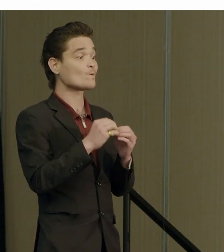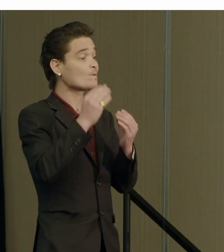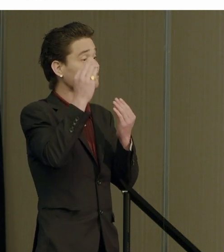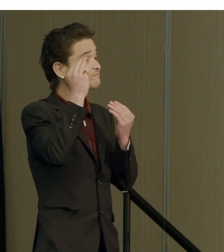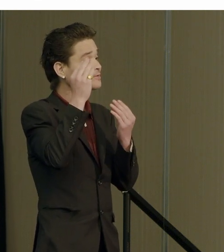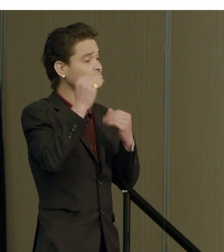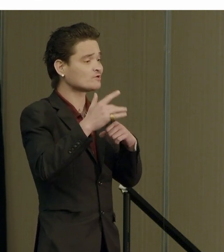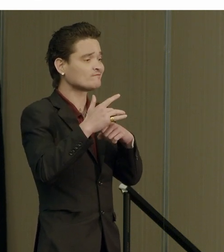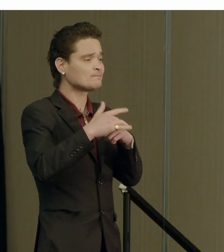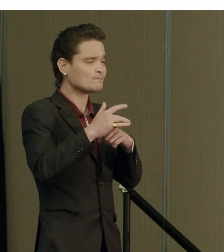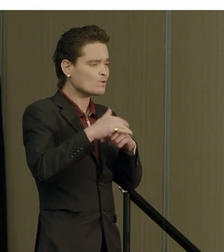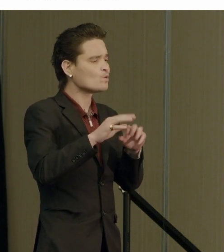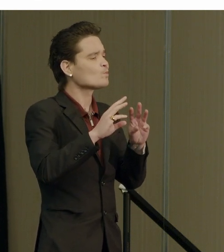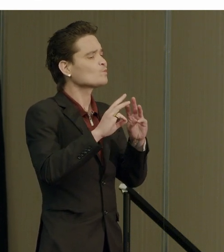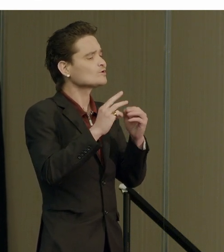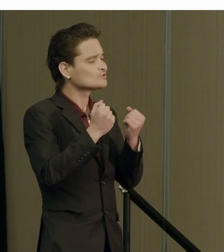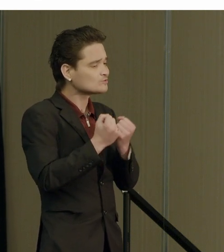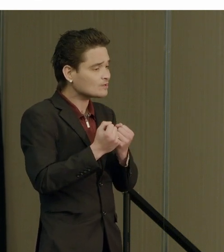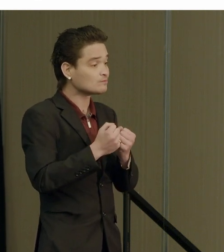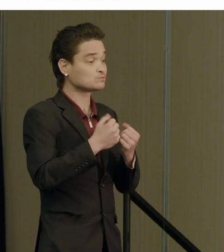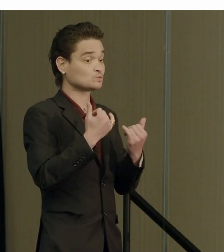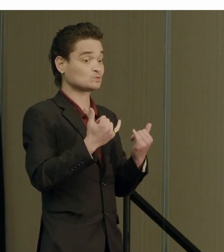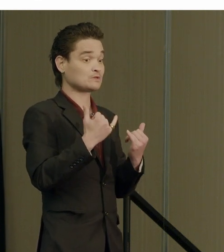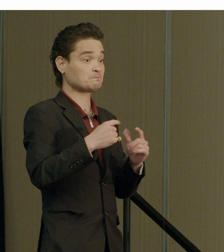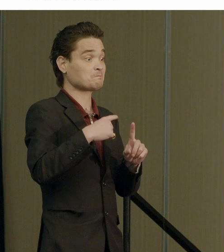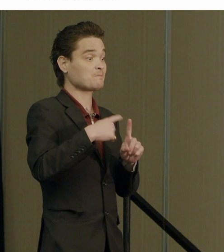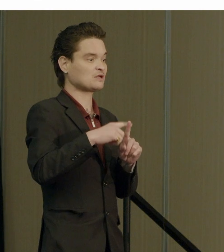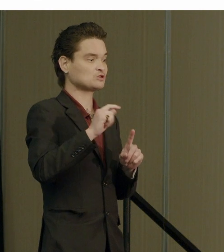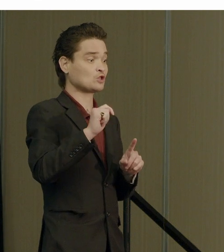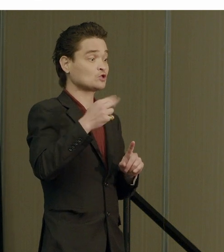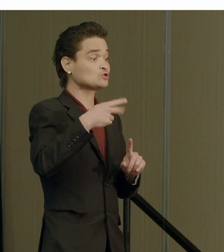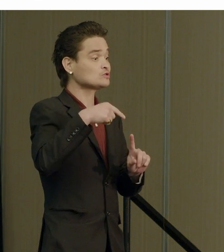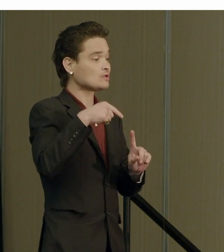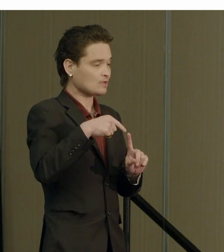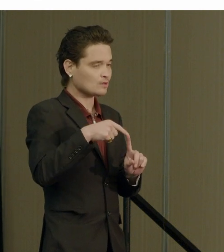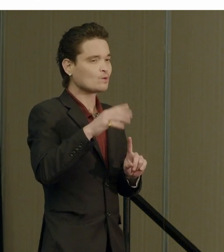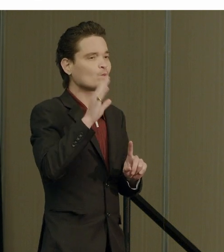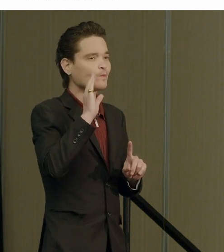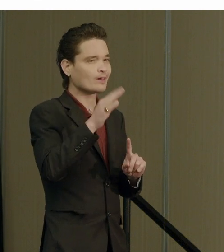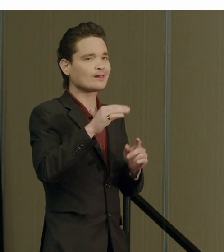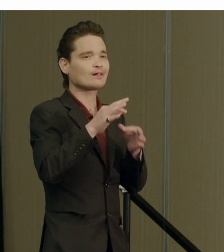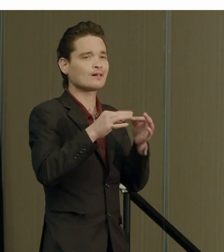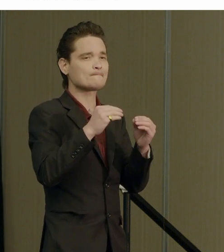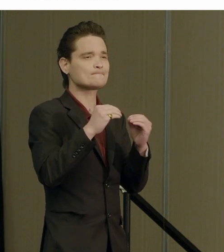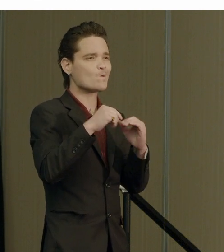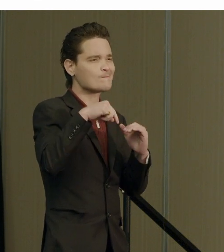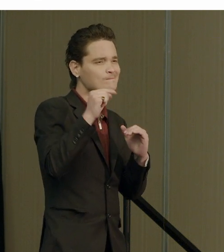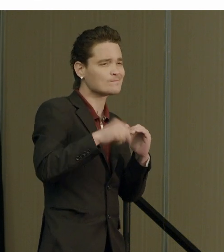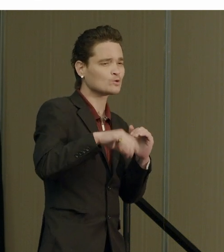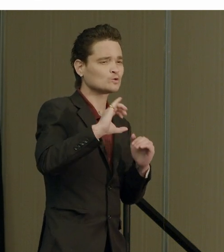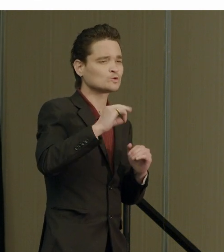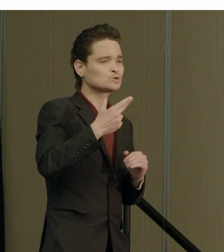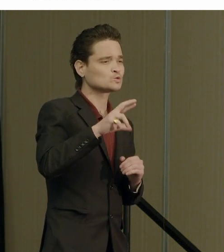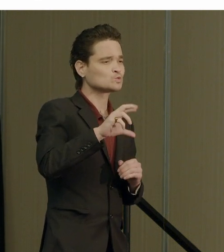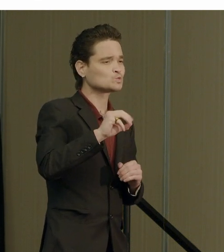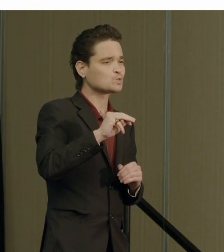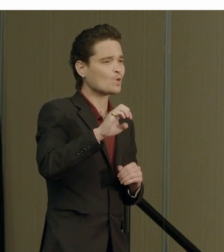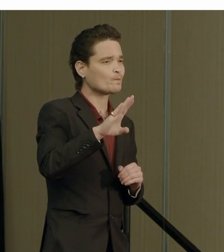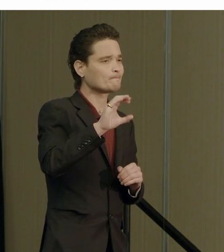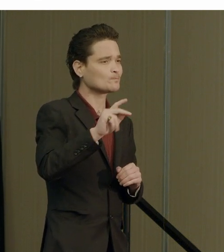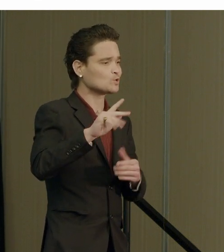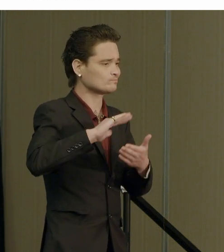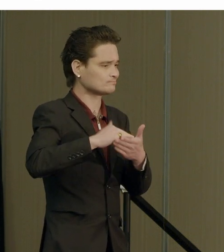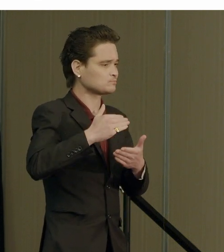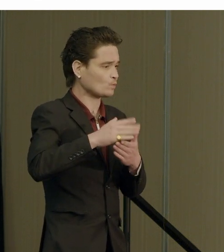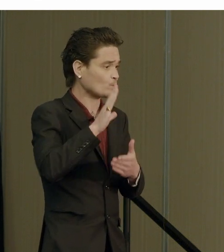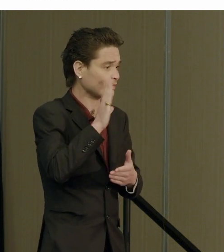On Thursday, we've got what's new in Chromebook accessibility, so a deeper dive into that area. We've got redefining adaptive gaming on Chromebooks